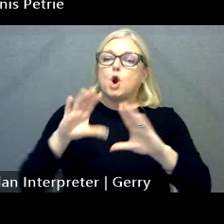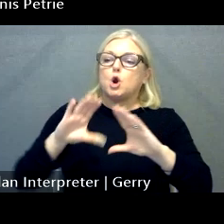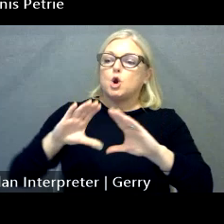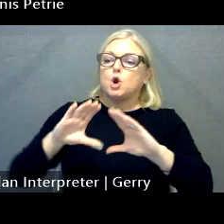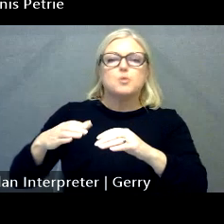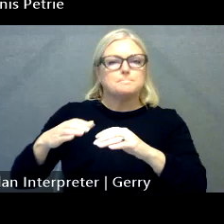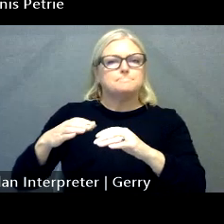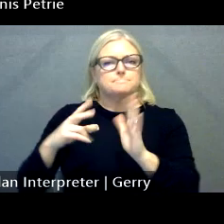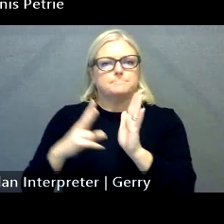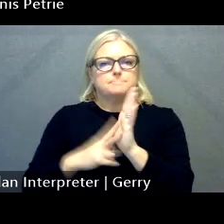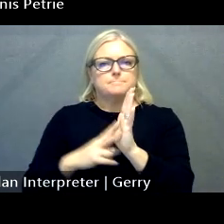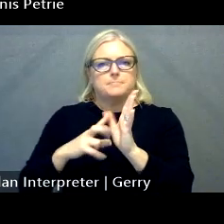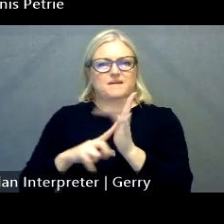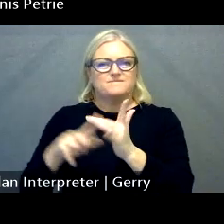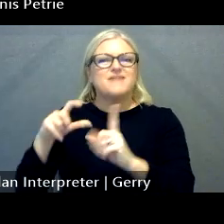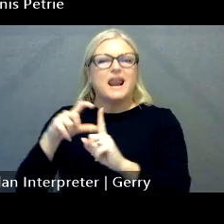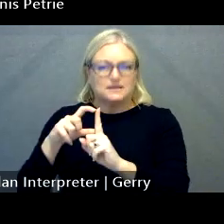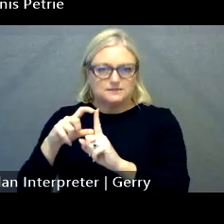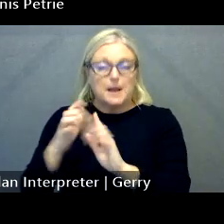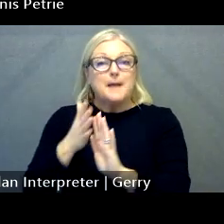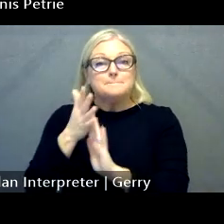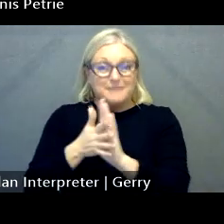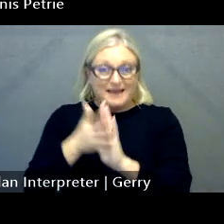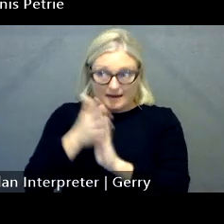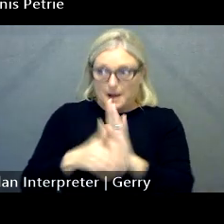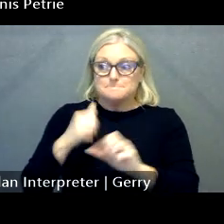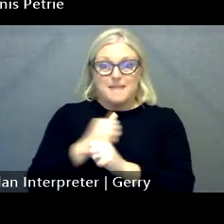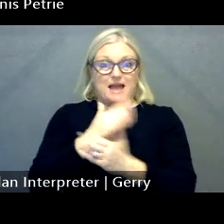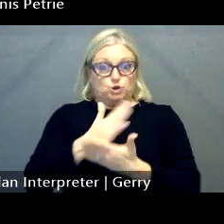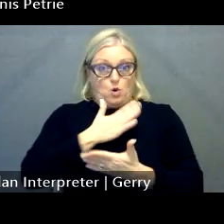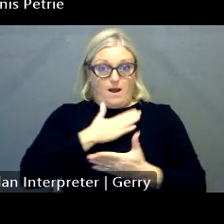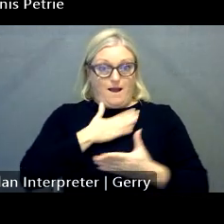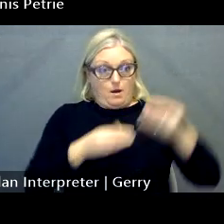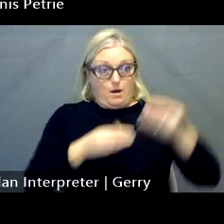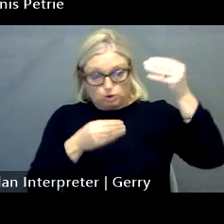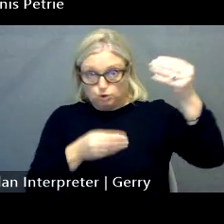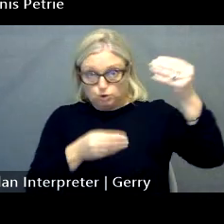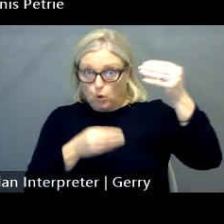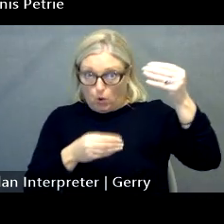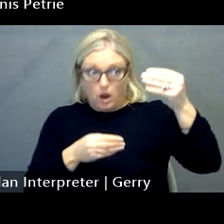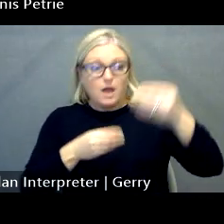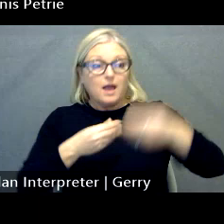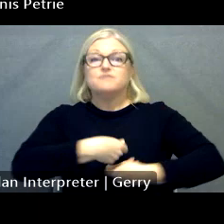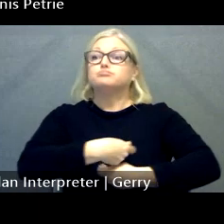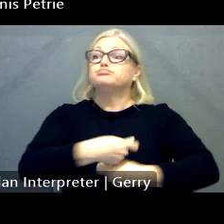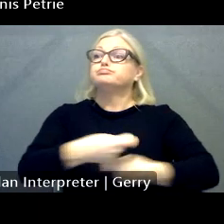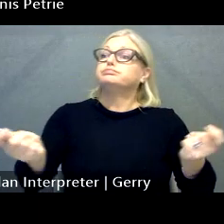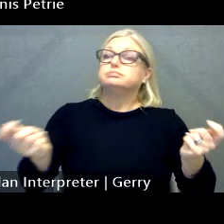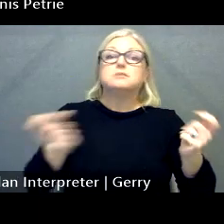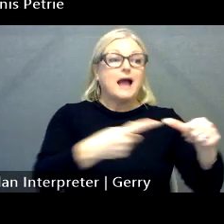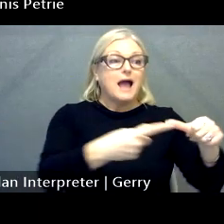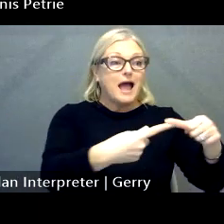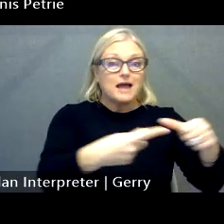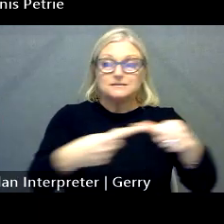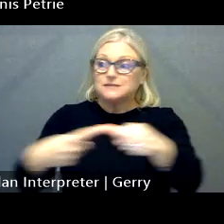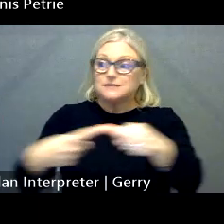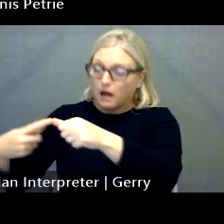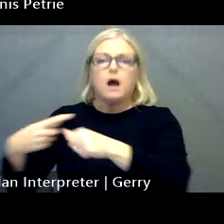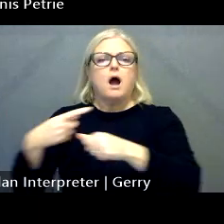is measuring well what it's supposed to do. And the idea is that self-rated health, decision-making autonomy, free time autonomy,